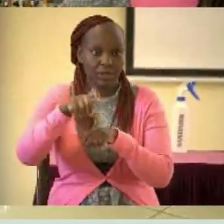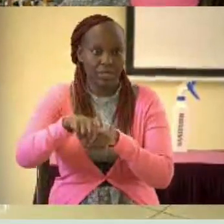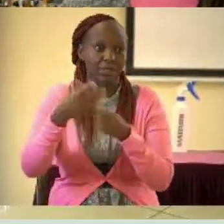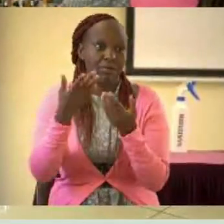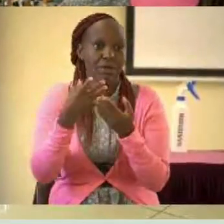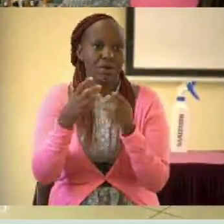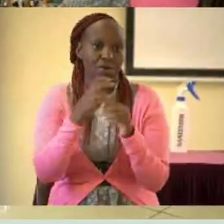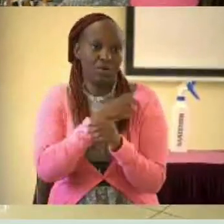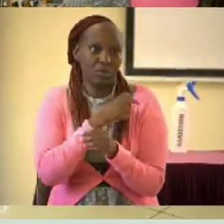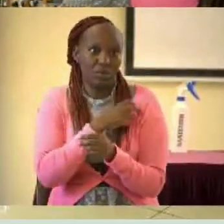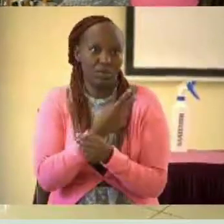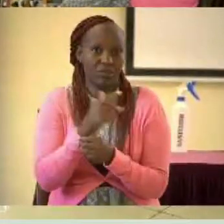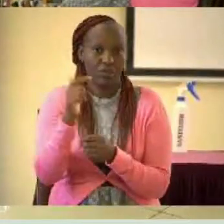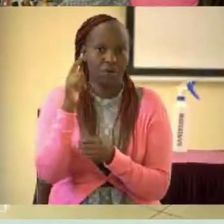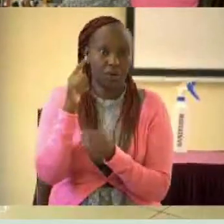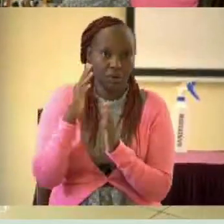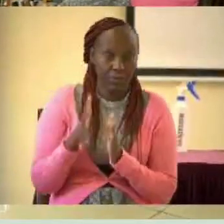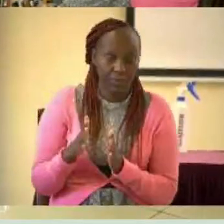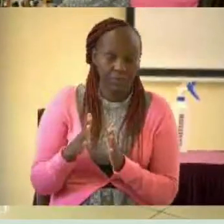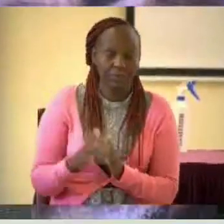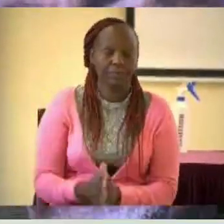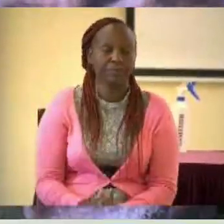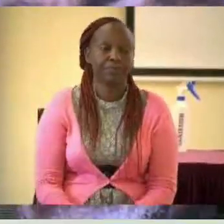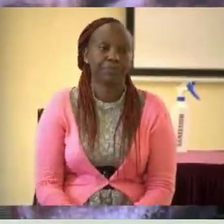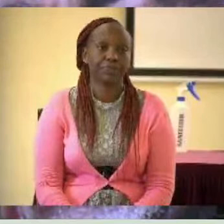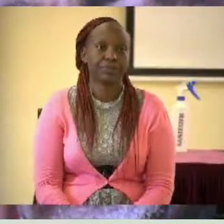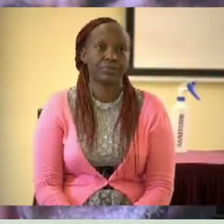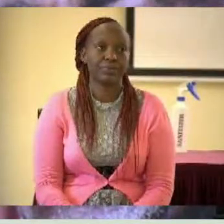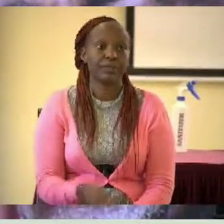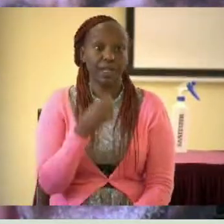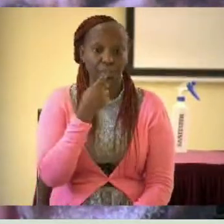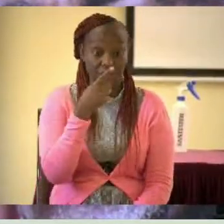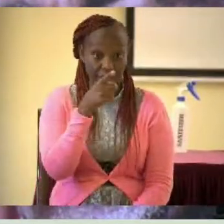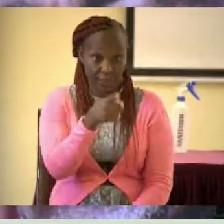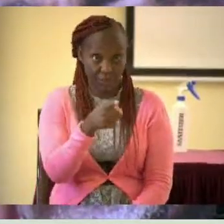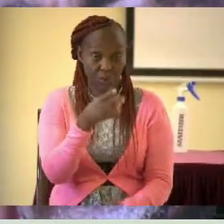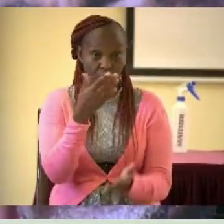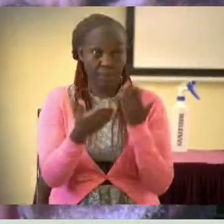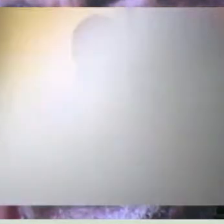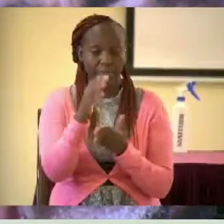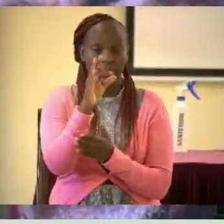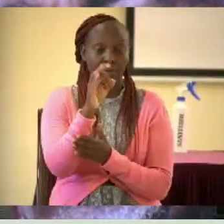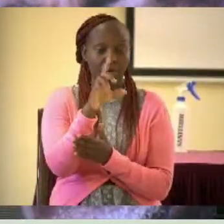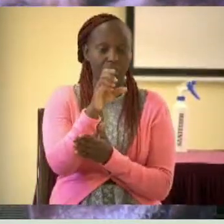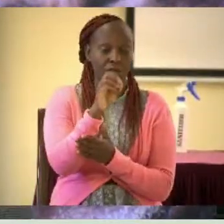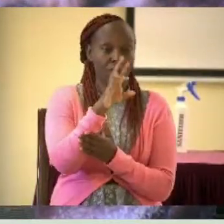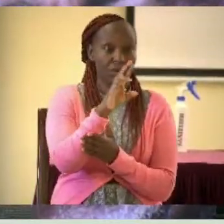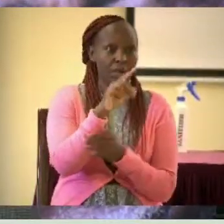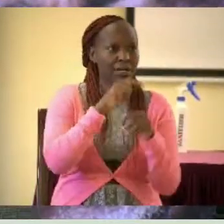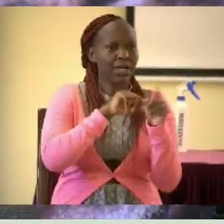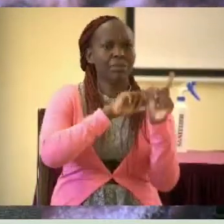instructions. I will tell you, or even Flora here will tell you, when you go to prisons,